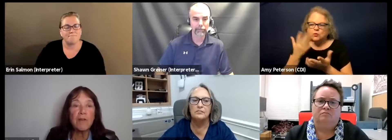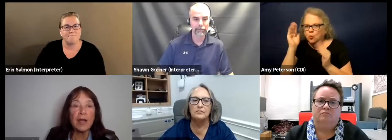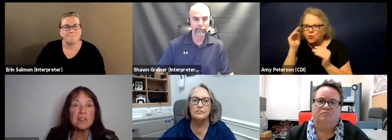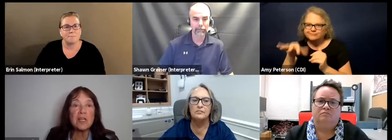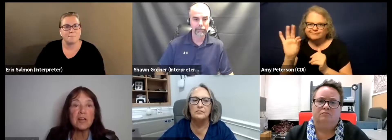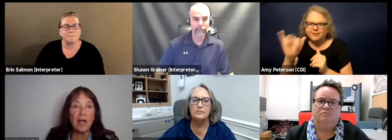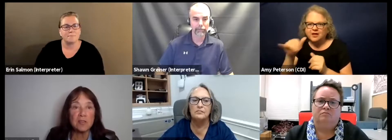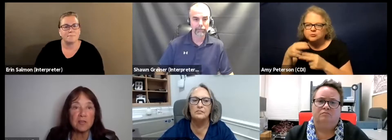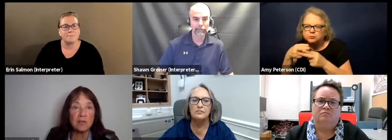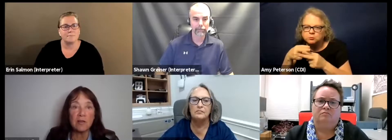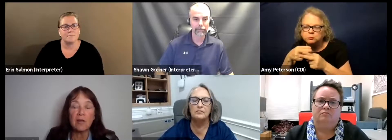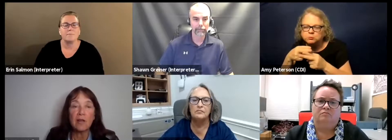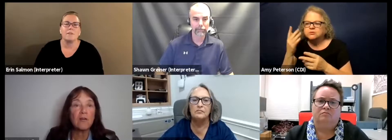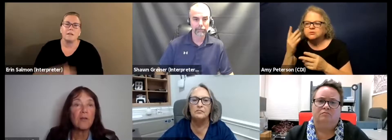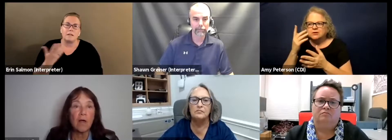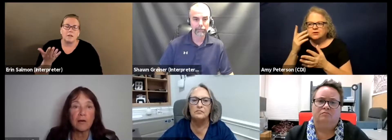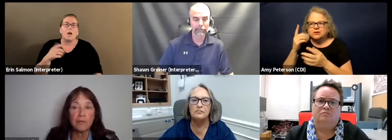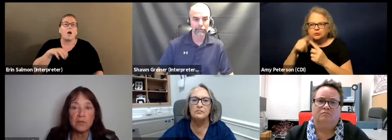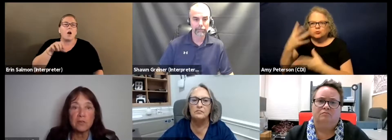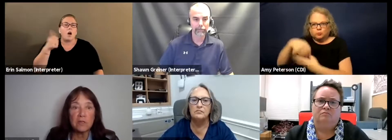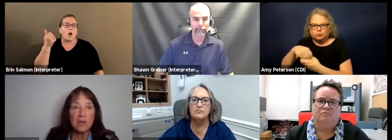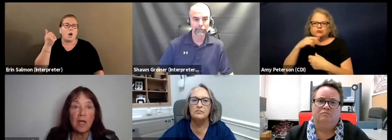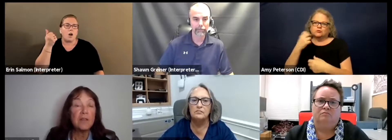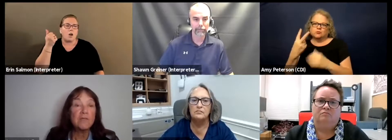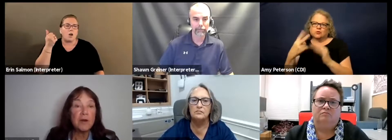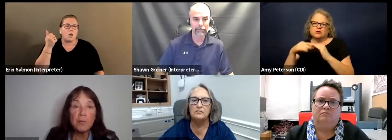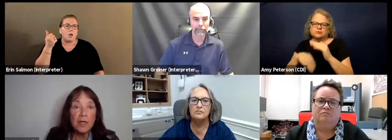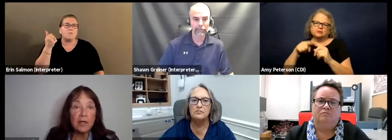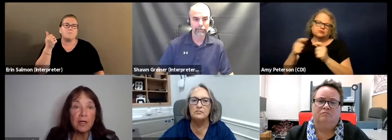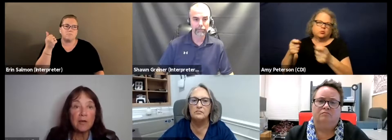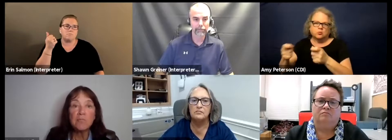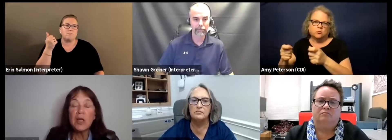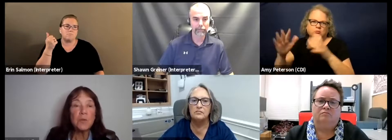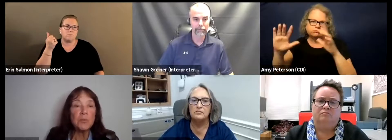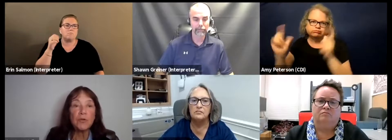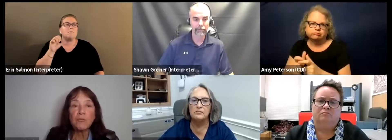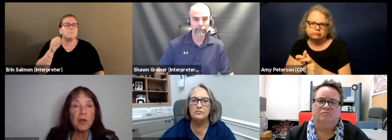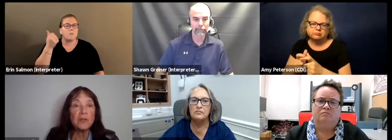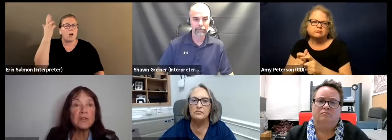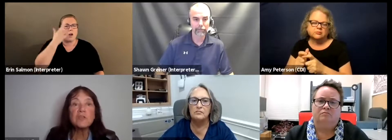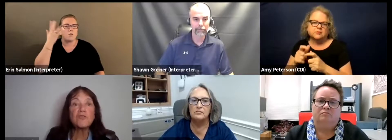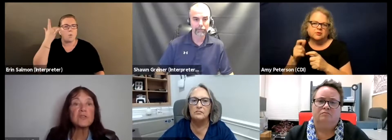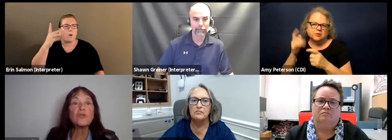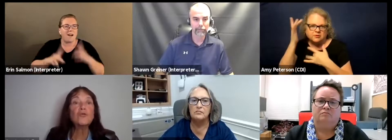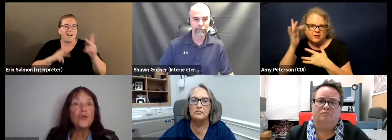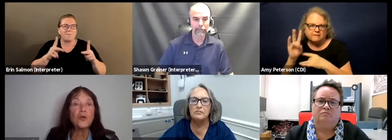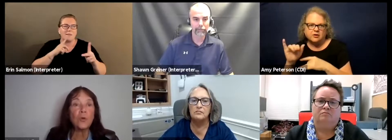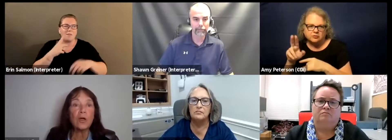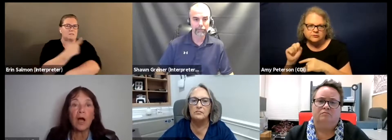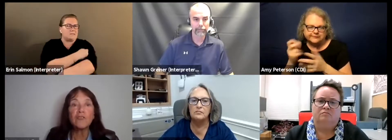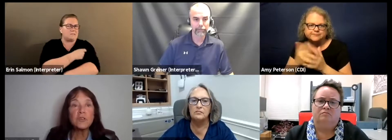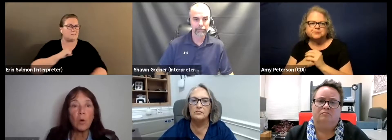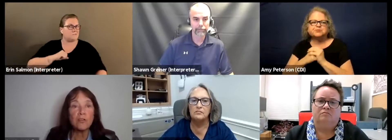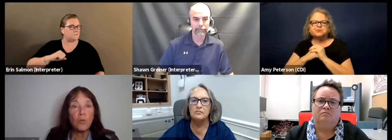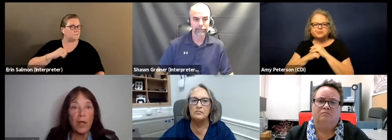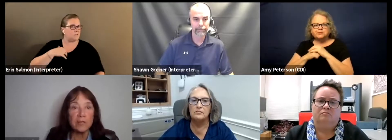people vaccine hesitant? There are a lot of reasons. In the very beginning, many people felt this is just too new.